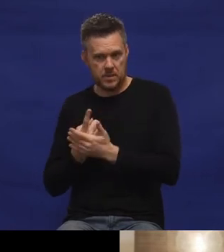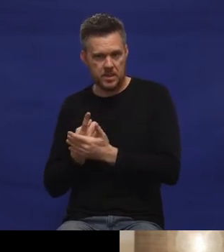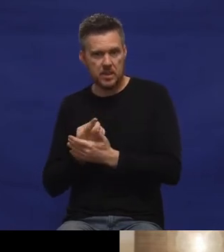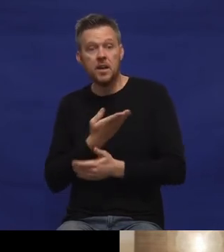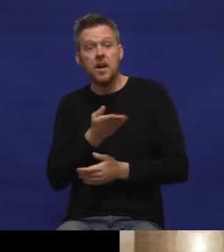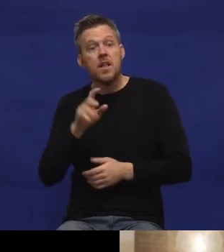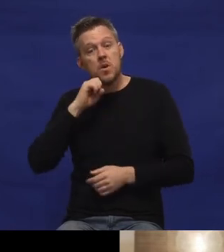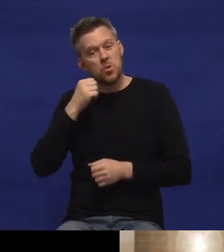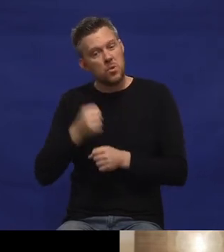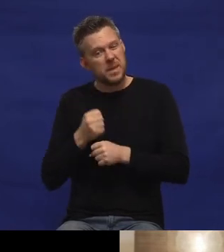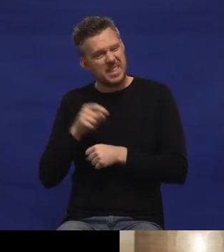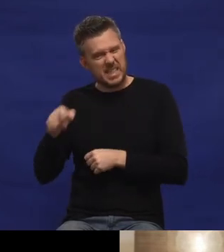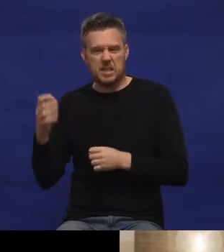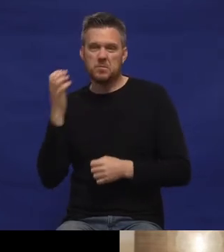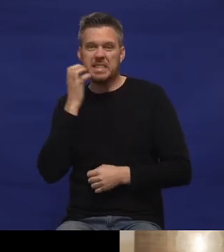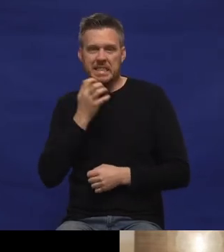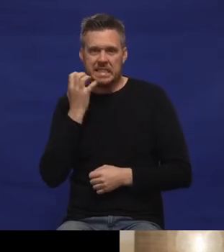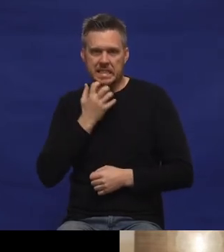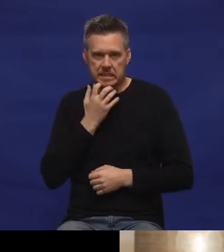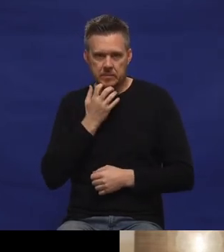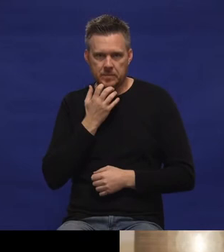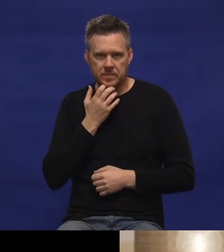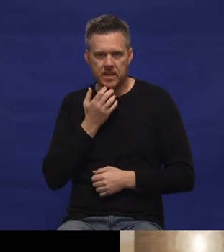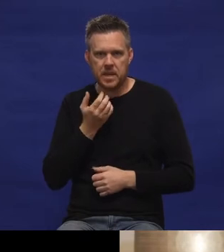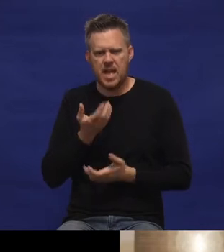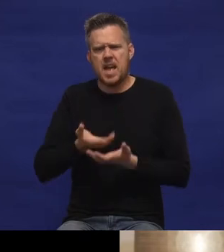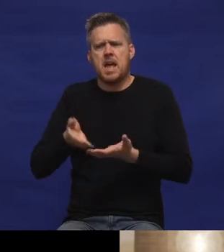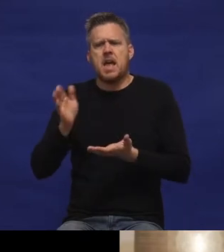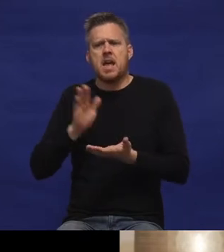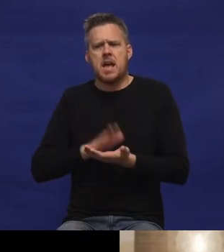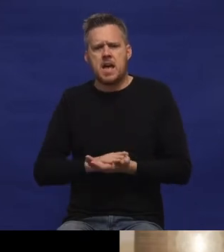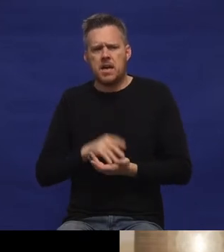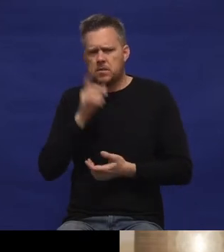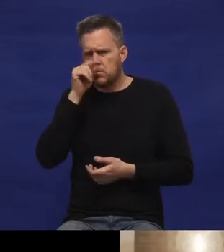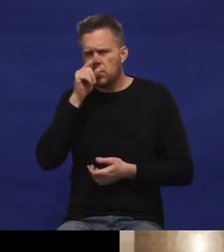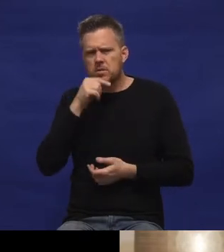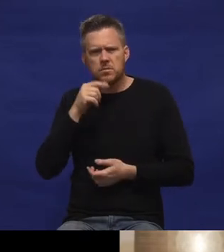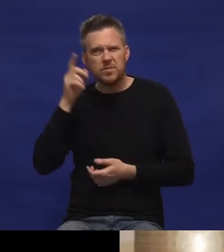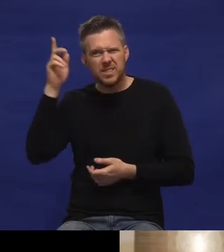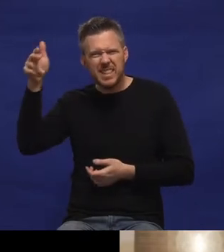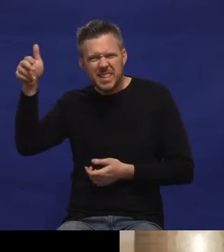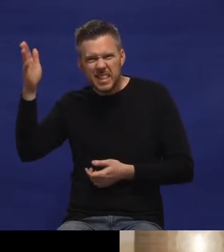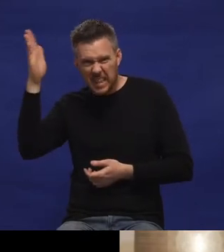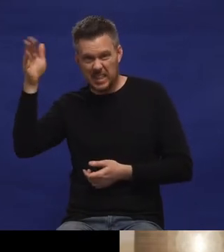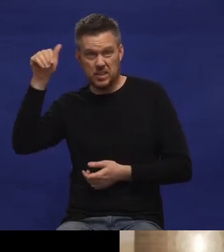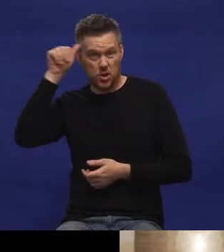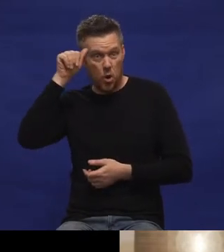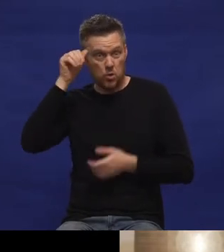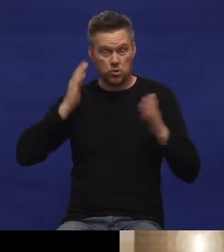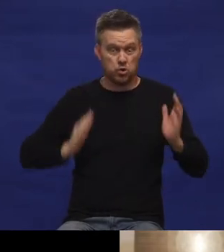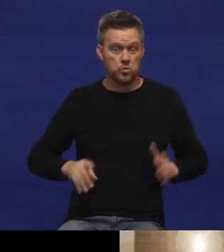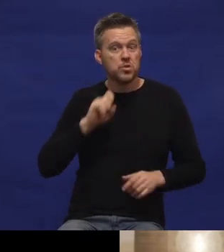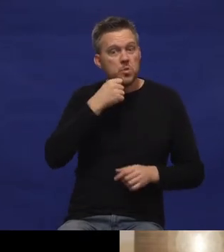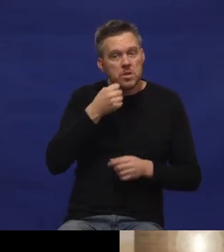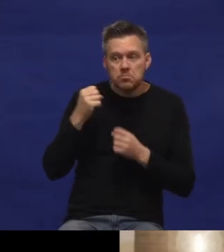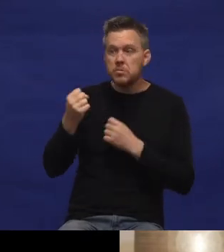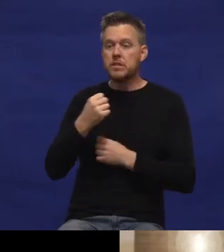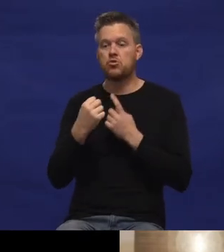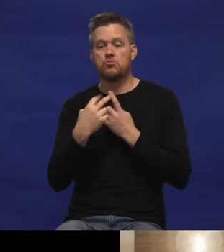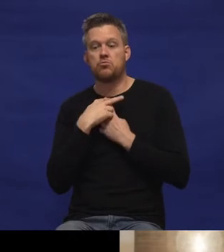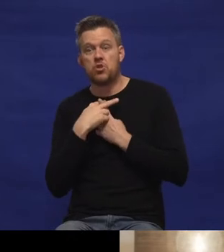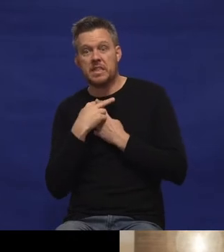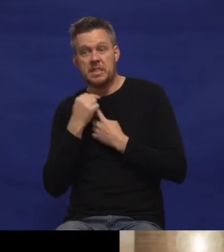would make that mistake? How is it possible that despite knowing that humanity would betray God